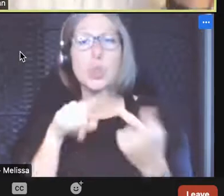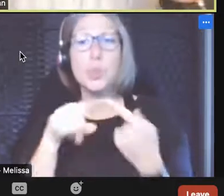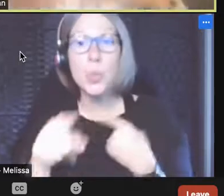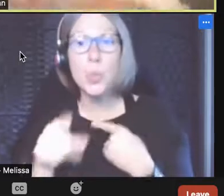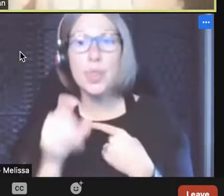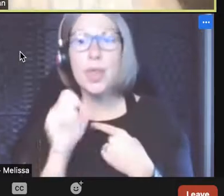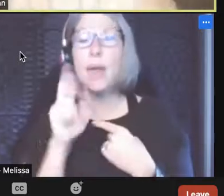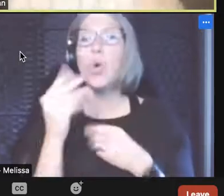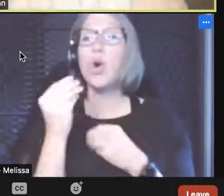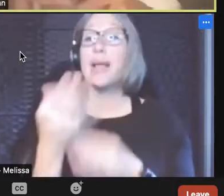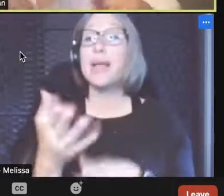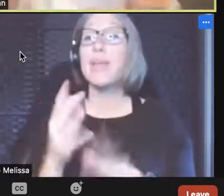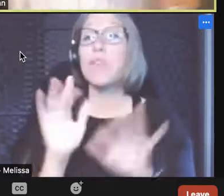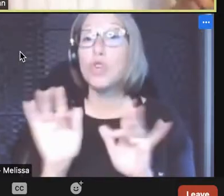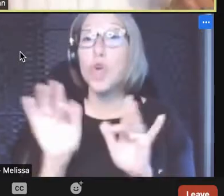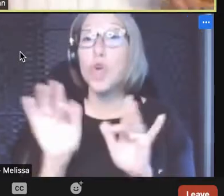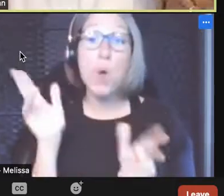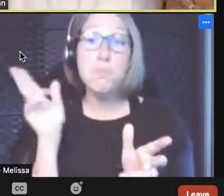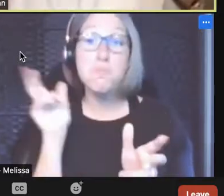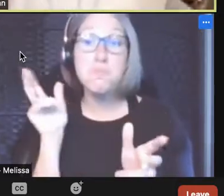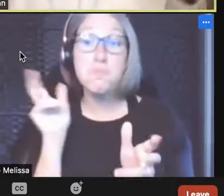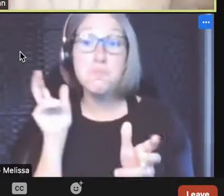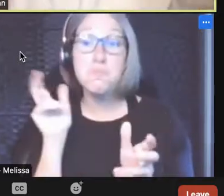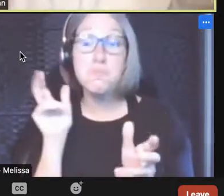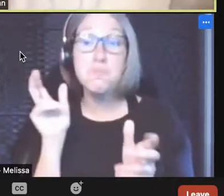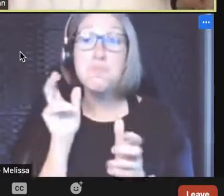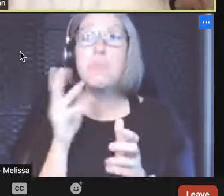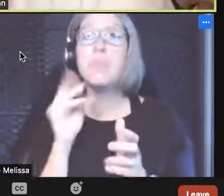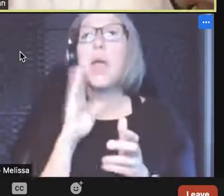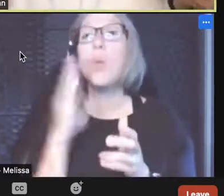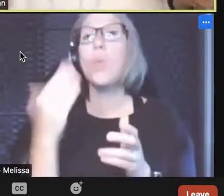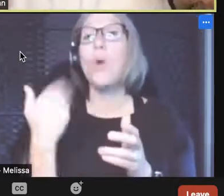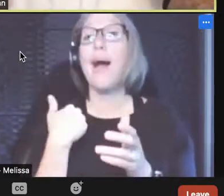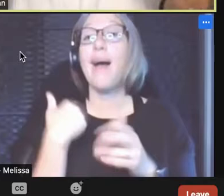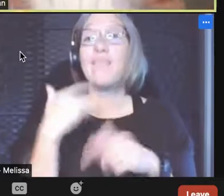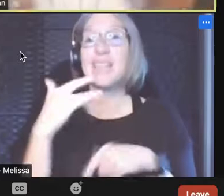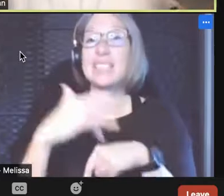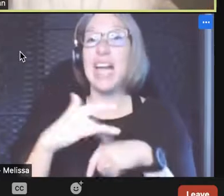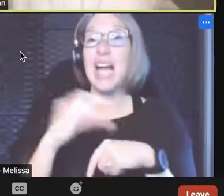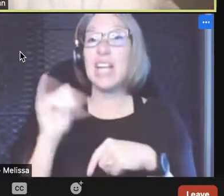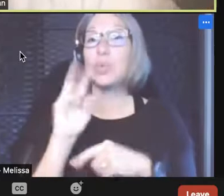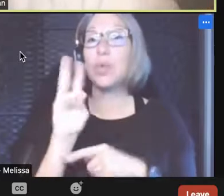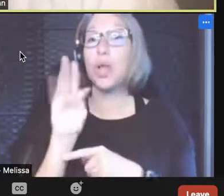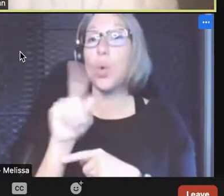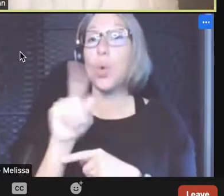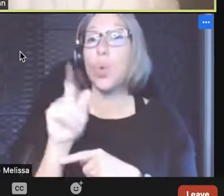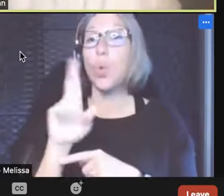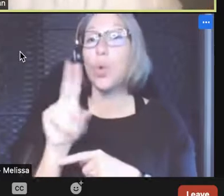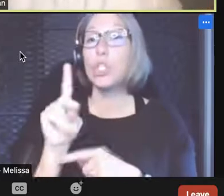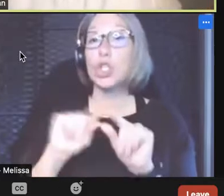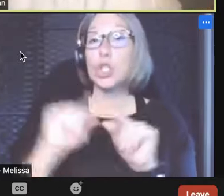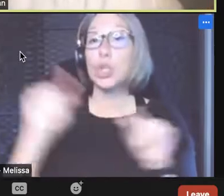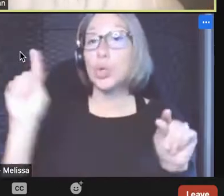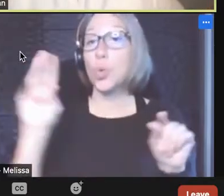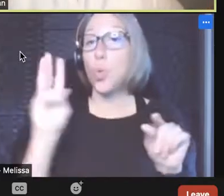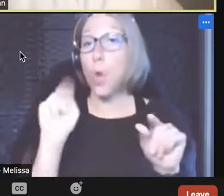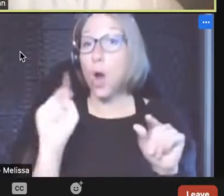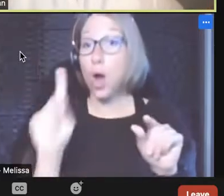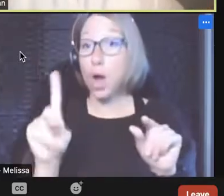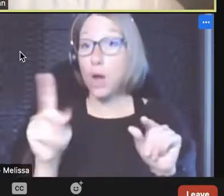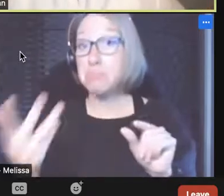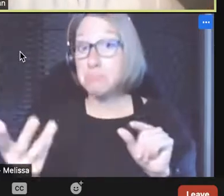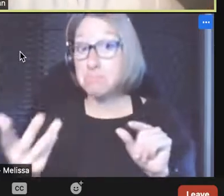recorded version of it. And maybe we're going to give them a tactual like wizards want to know what that we're talking about there. Ways vision can